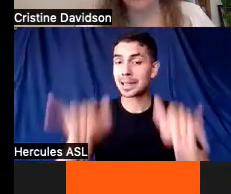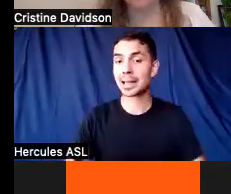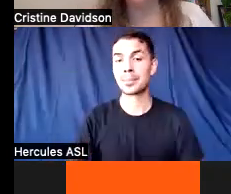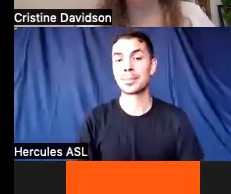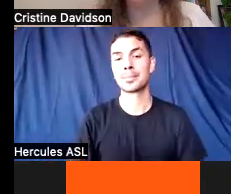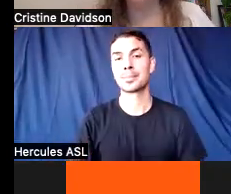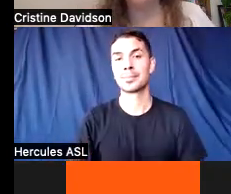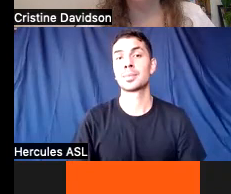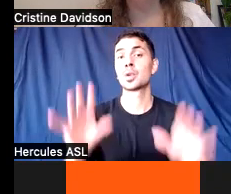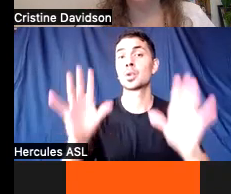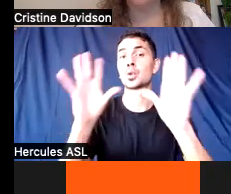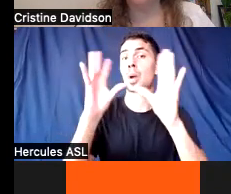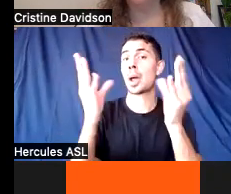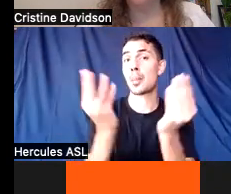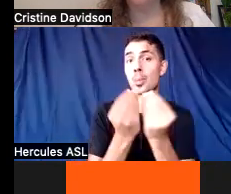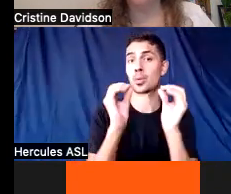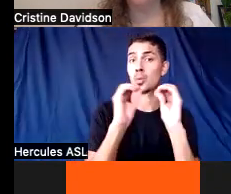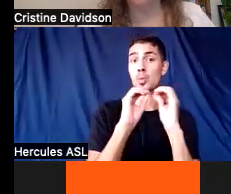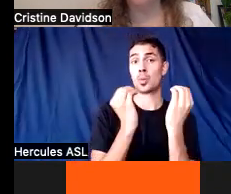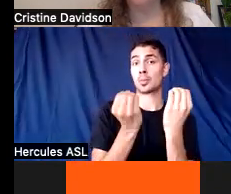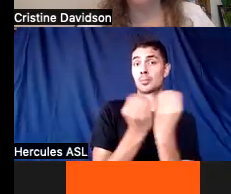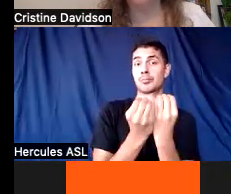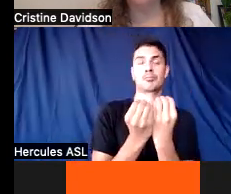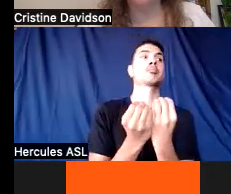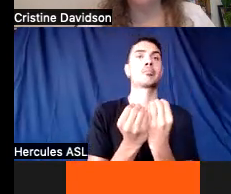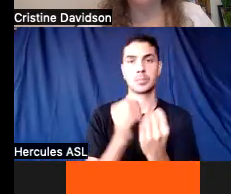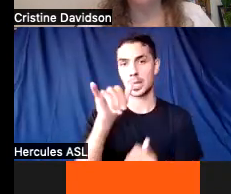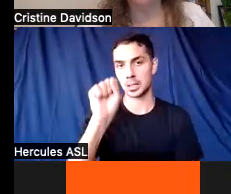Tribal organizations do it. Yep.